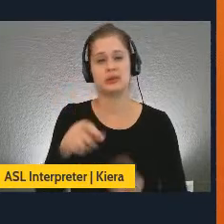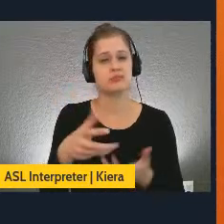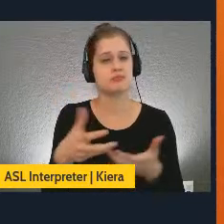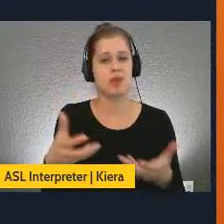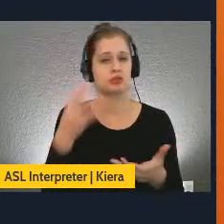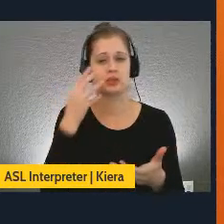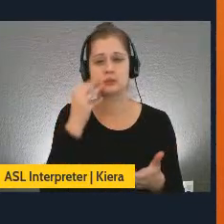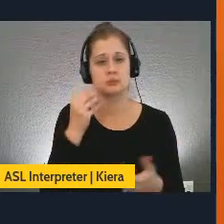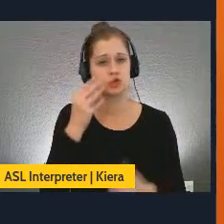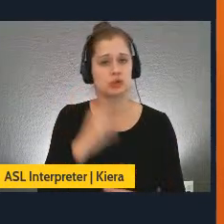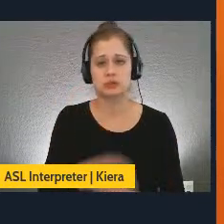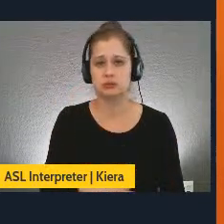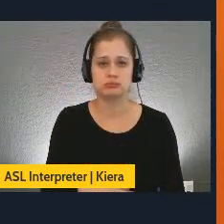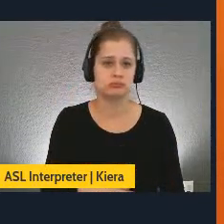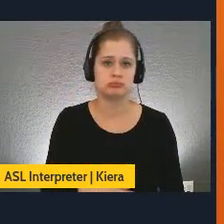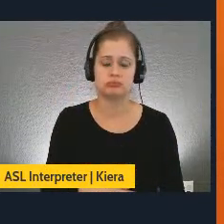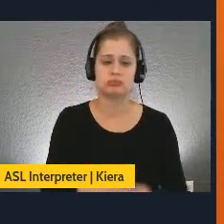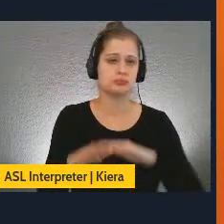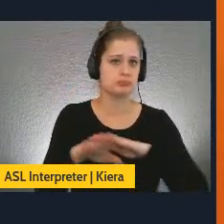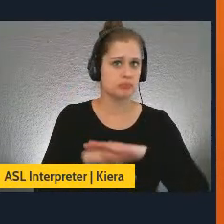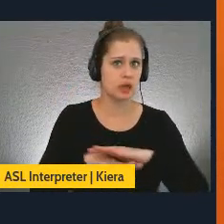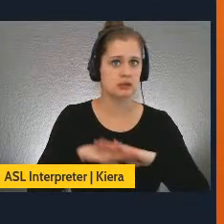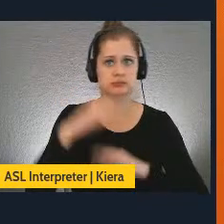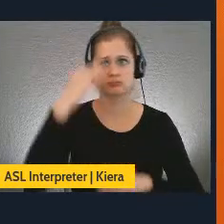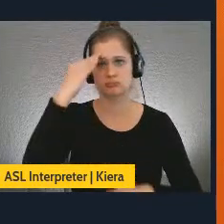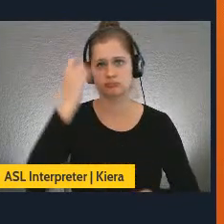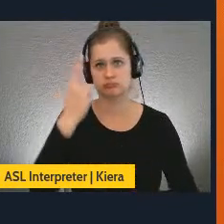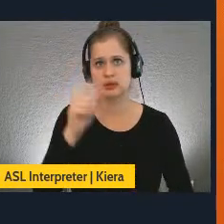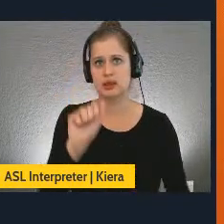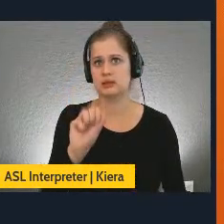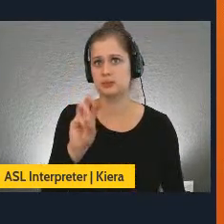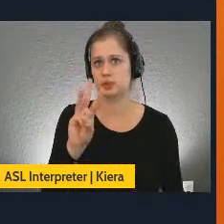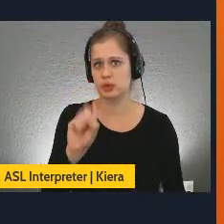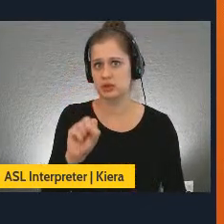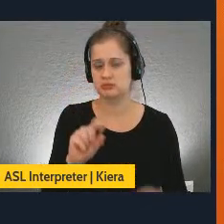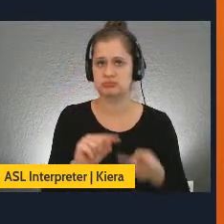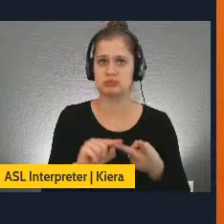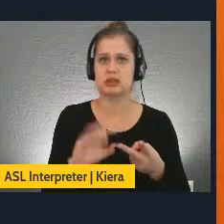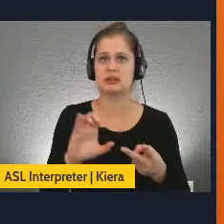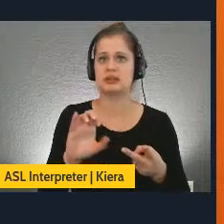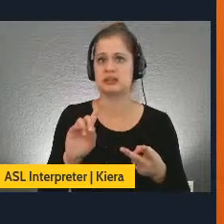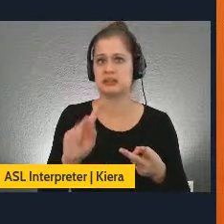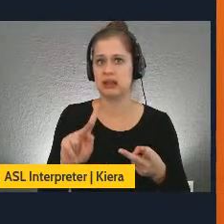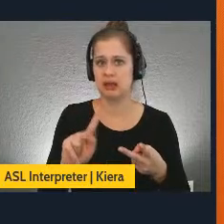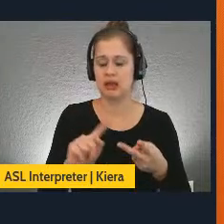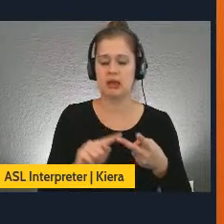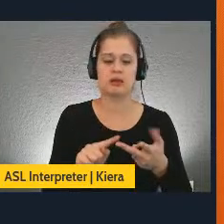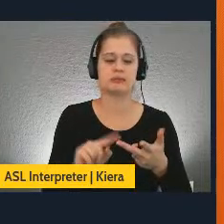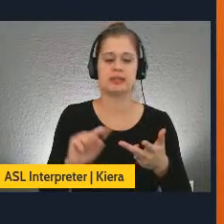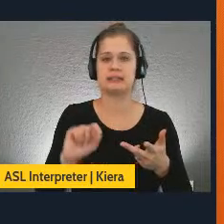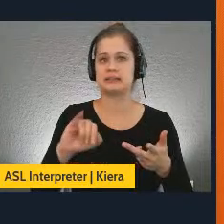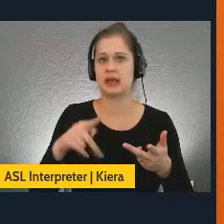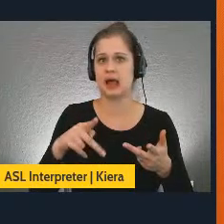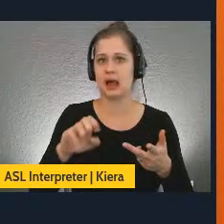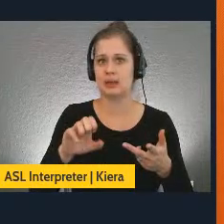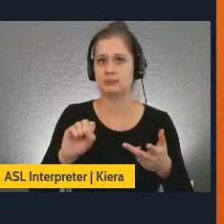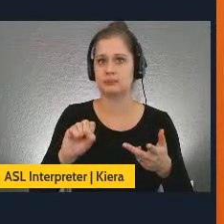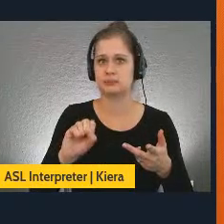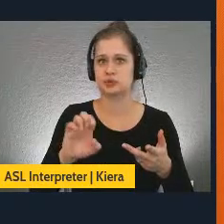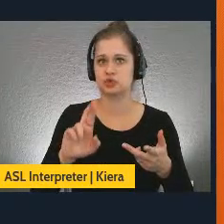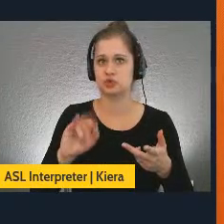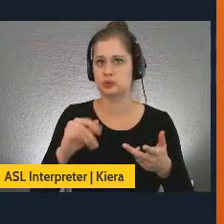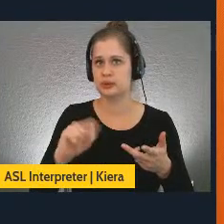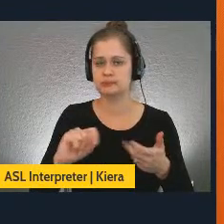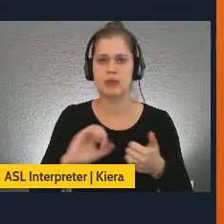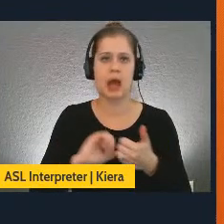experience. Just need some basic knowledge about AWS, CDK, TypeScript. You should be able to know how to create and